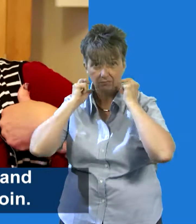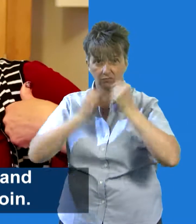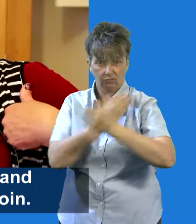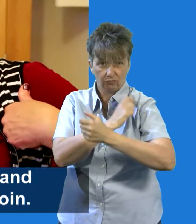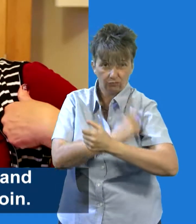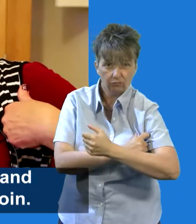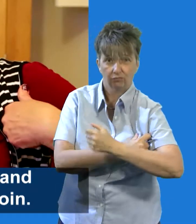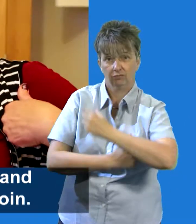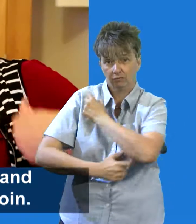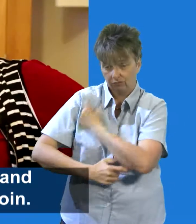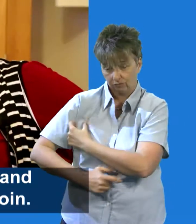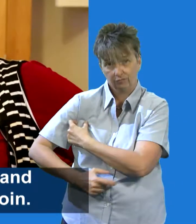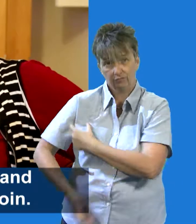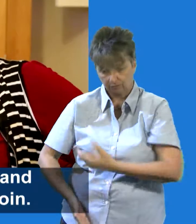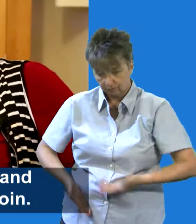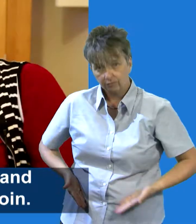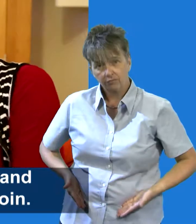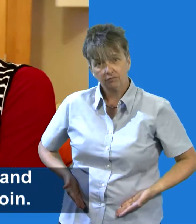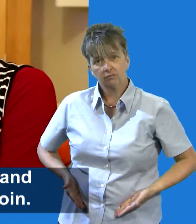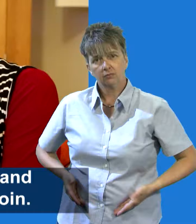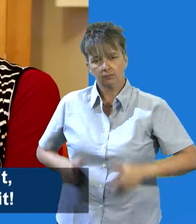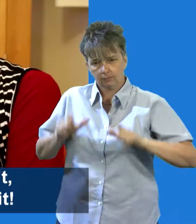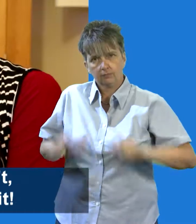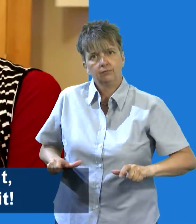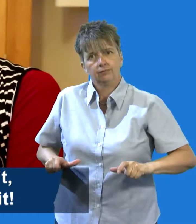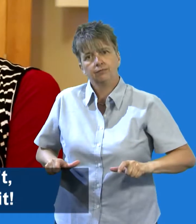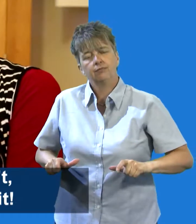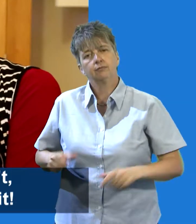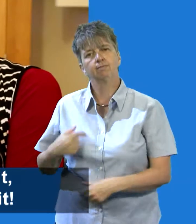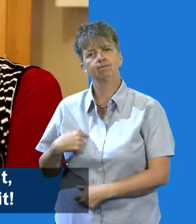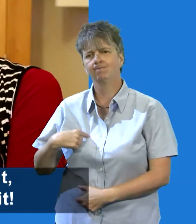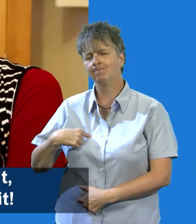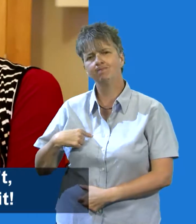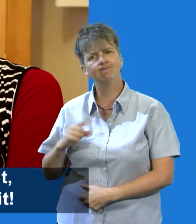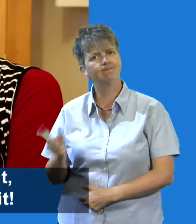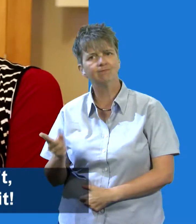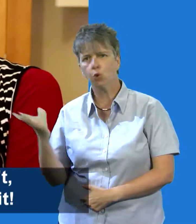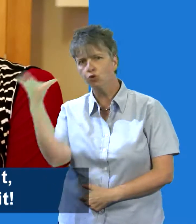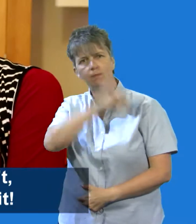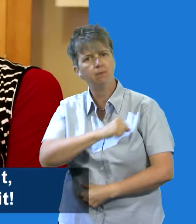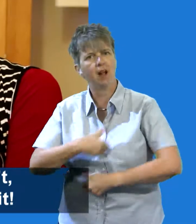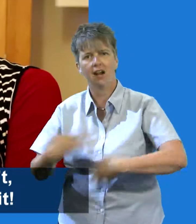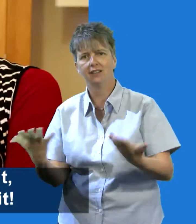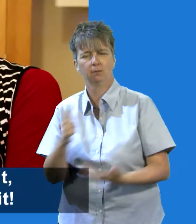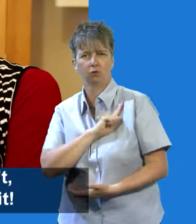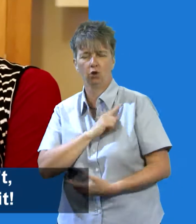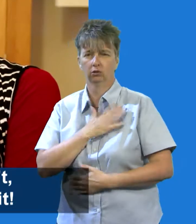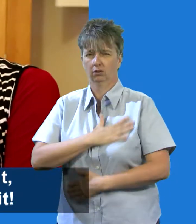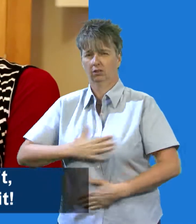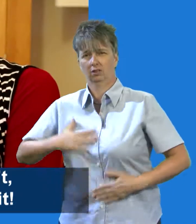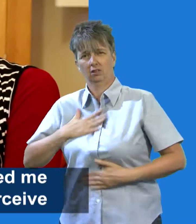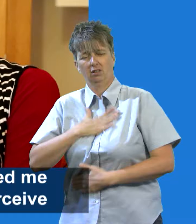around and round my armpits and my groin. But apparently I don't remember a day